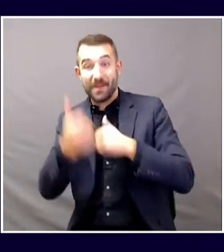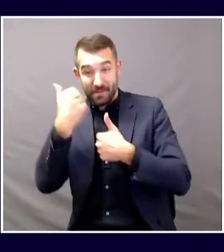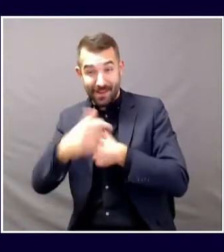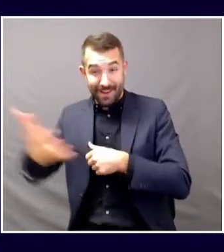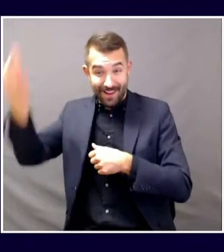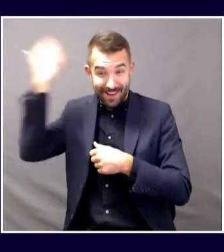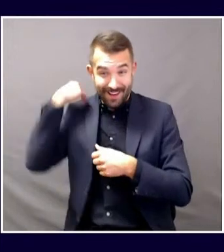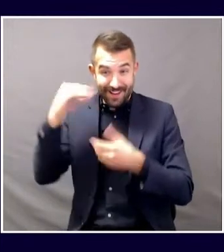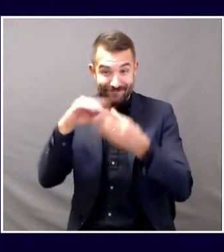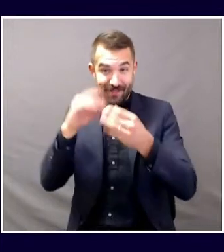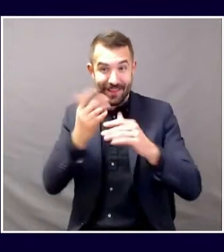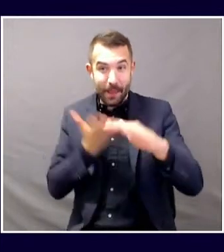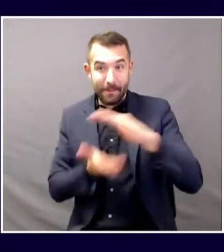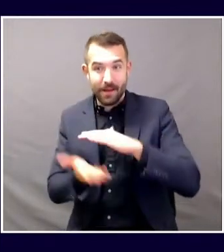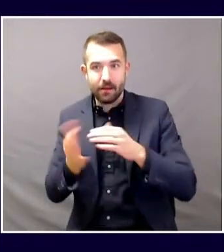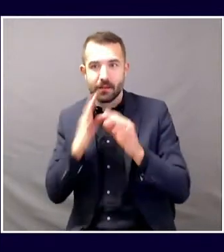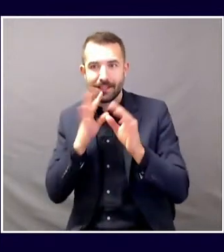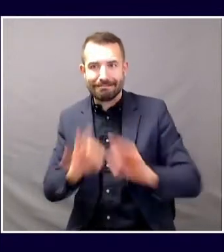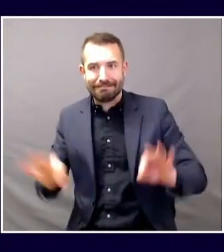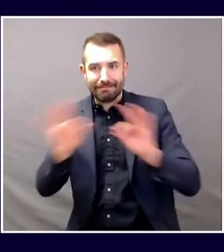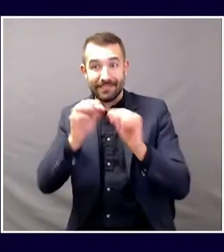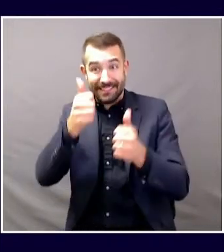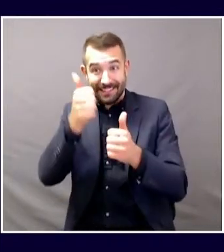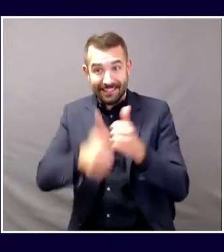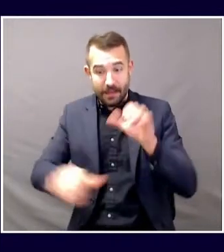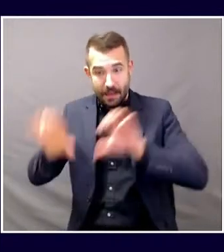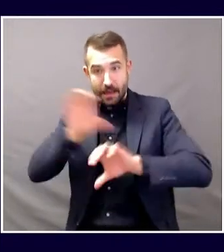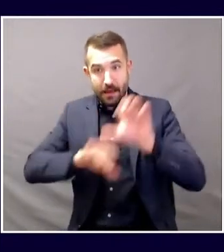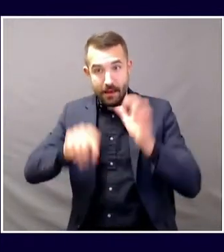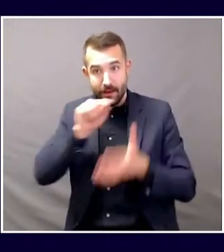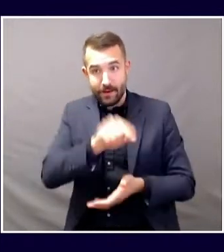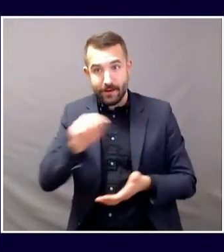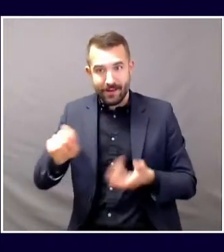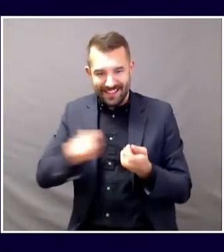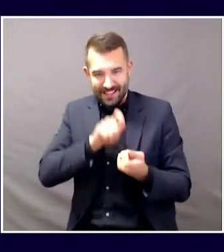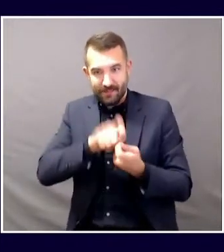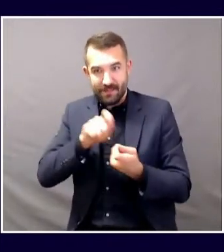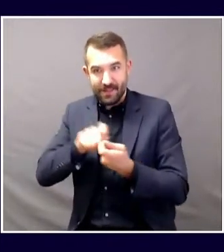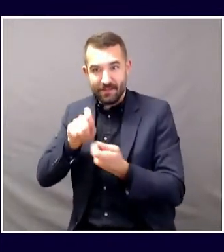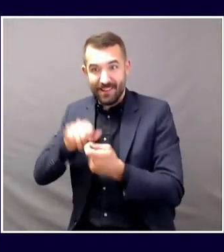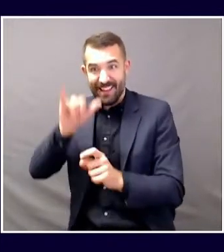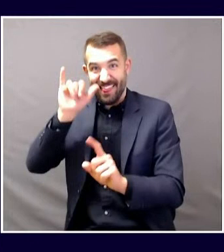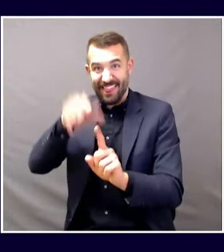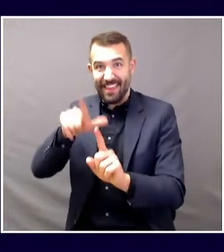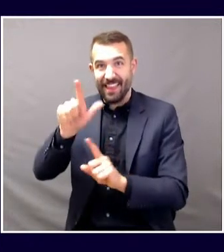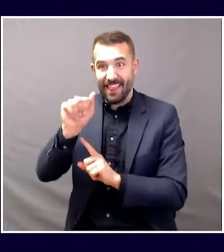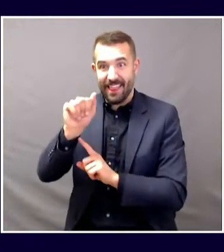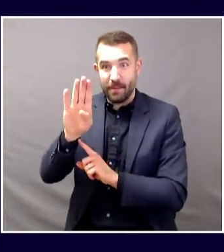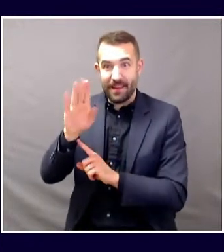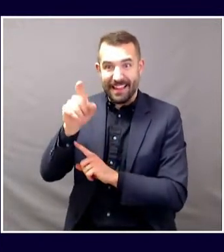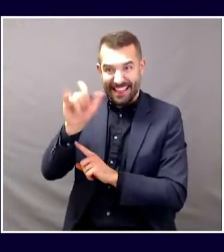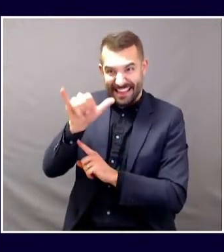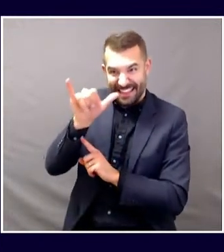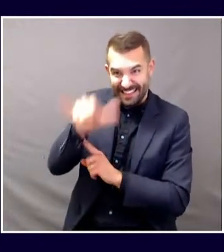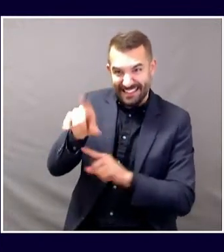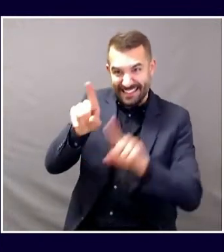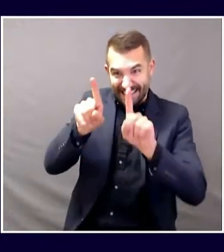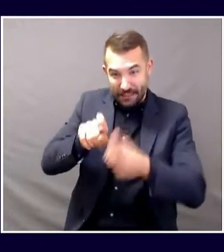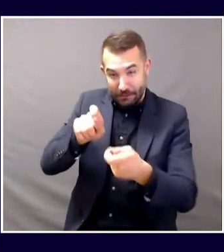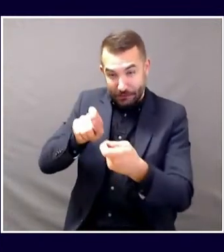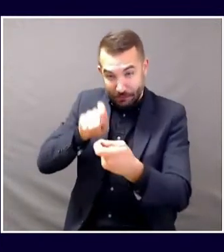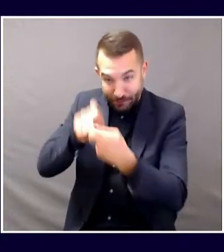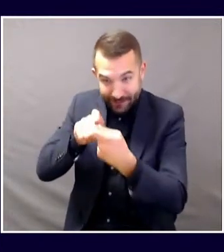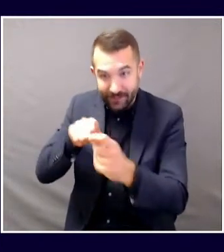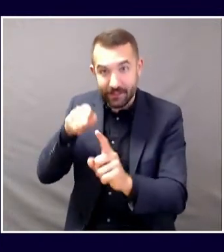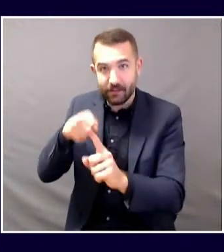and procedure that exists at each lab. So a reagent that we utilize at our laboratory here in Augusta may